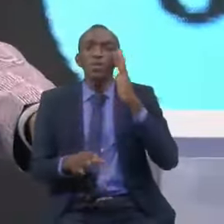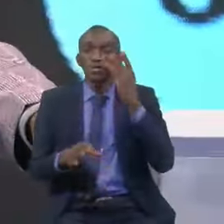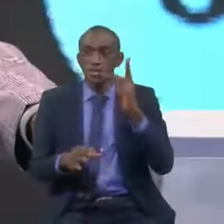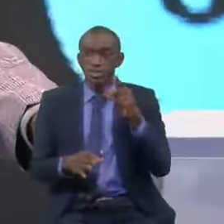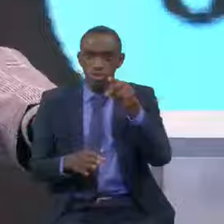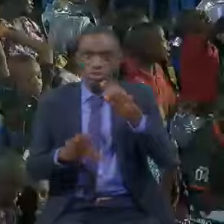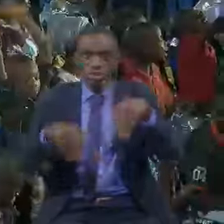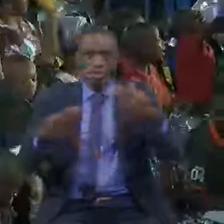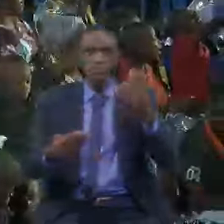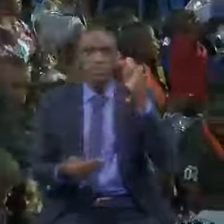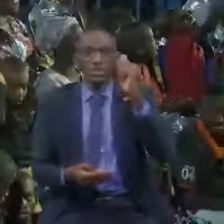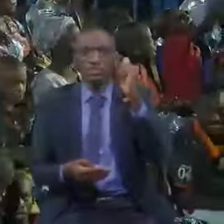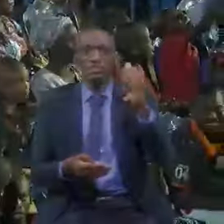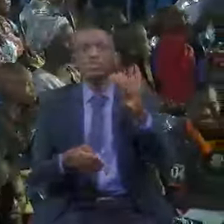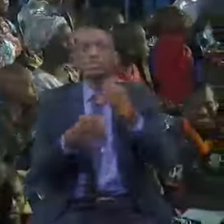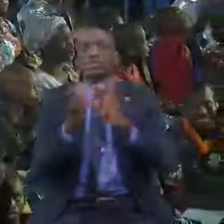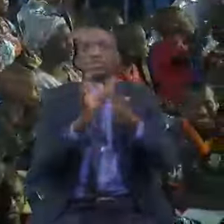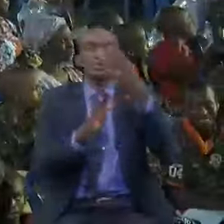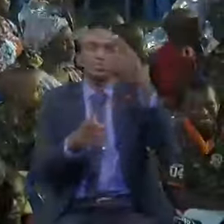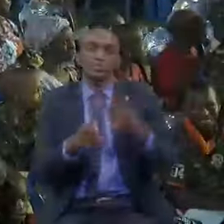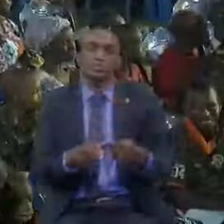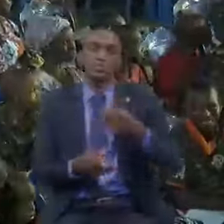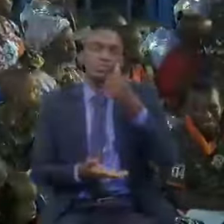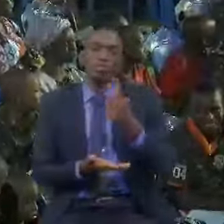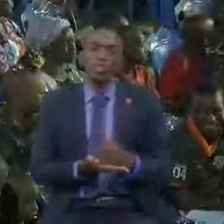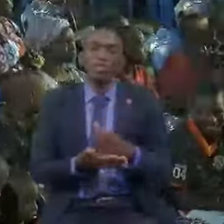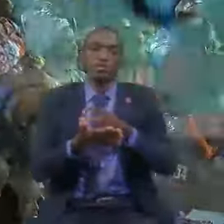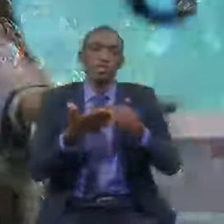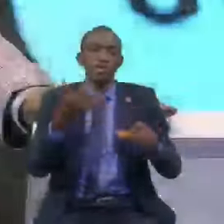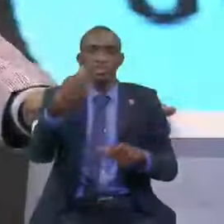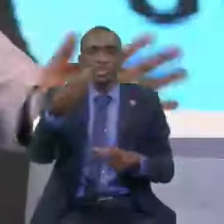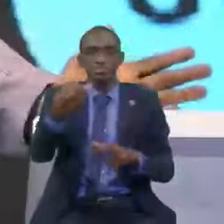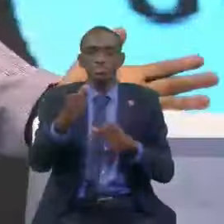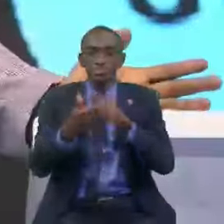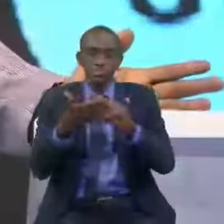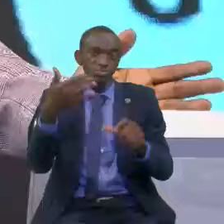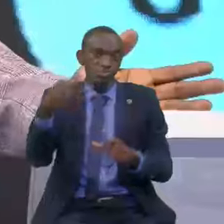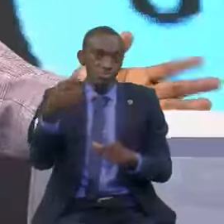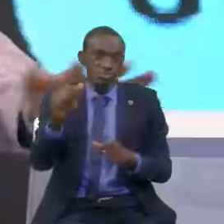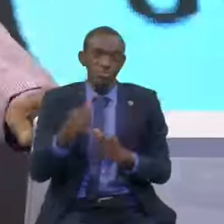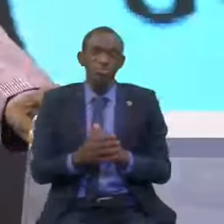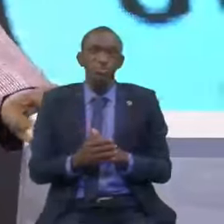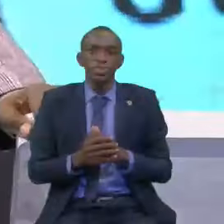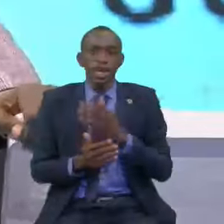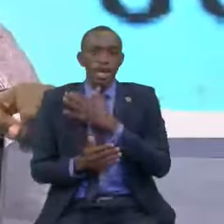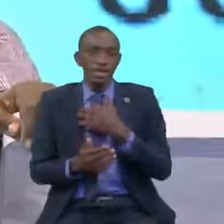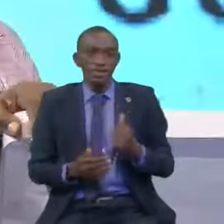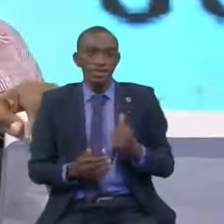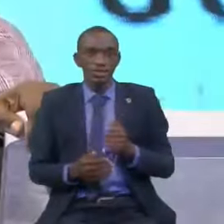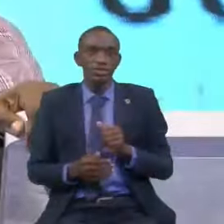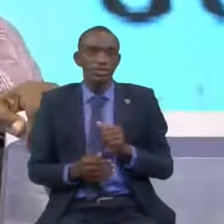testimony. Look at verse 10. In verse 10, and he knew that it was